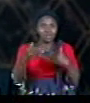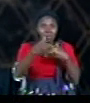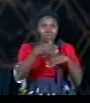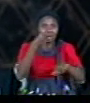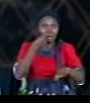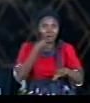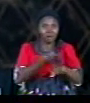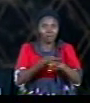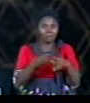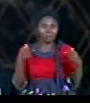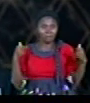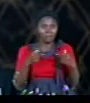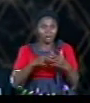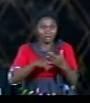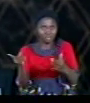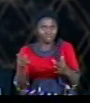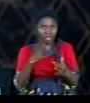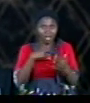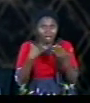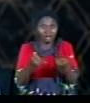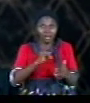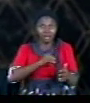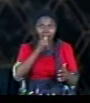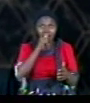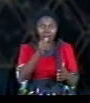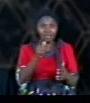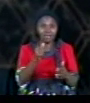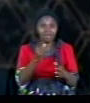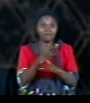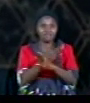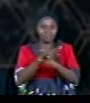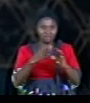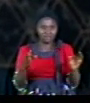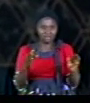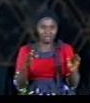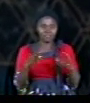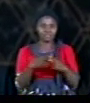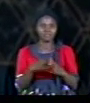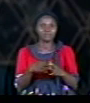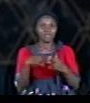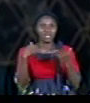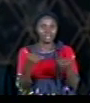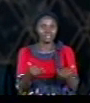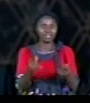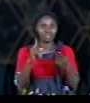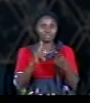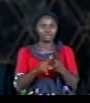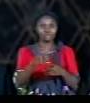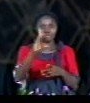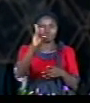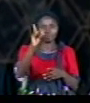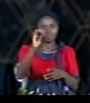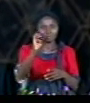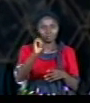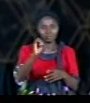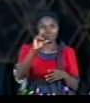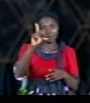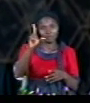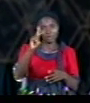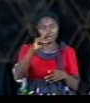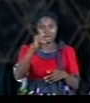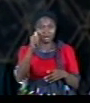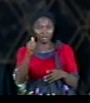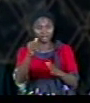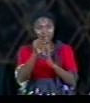free. And we now take you to South Delta State, Nigeria.